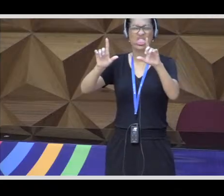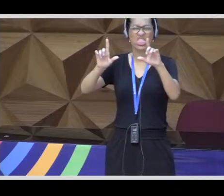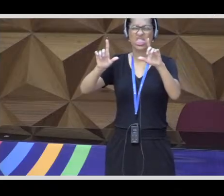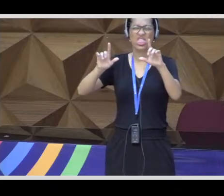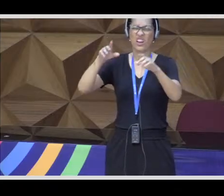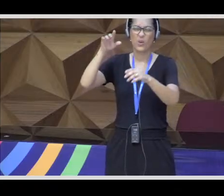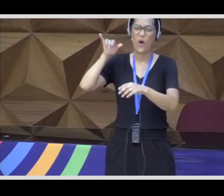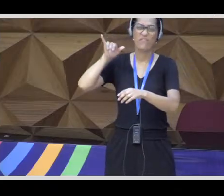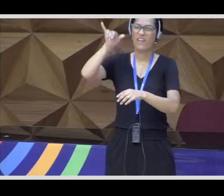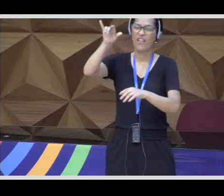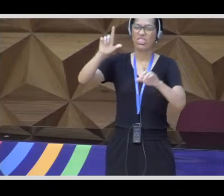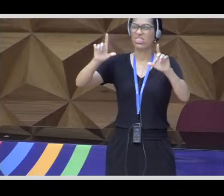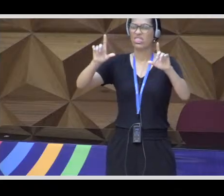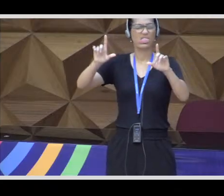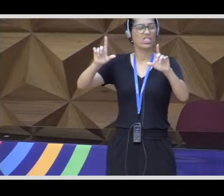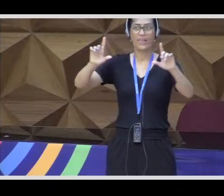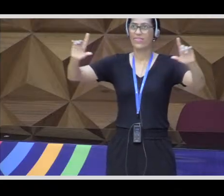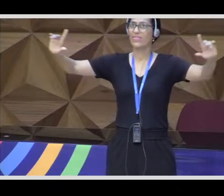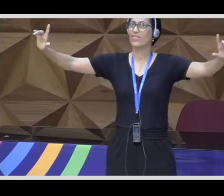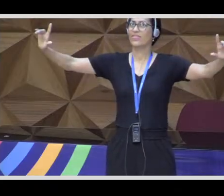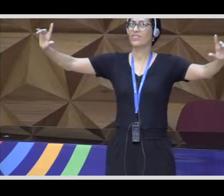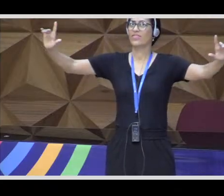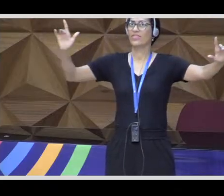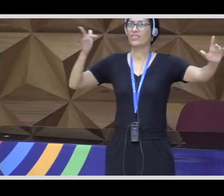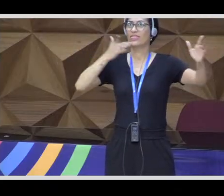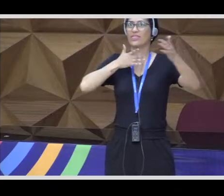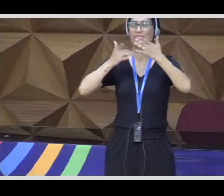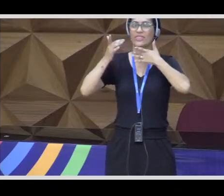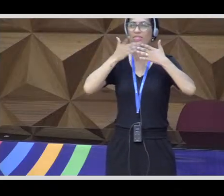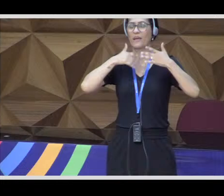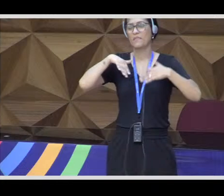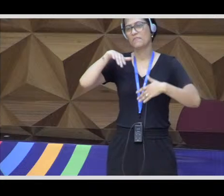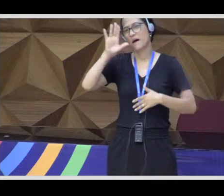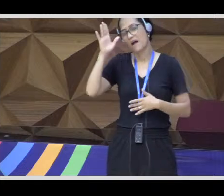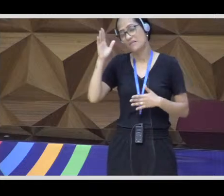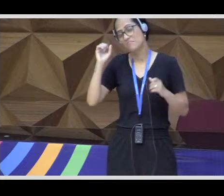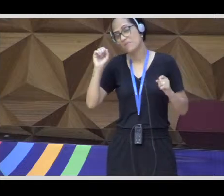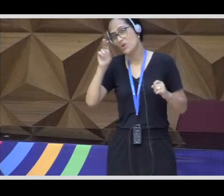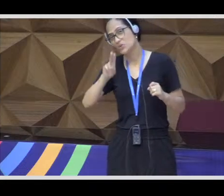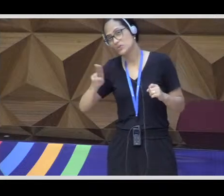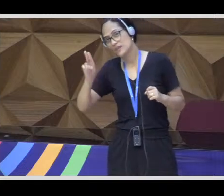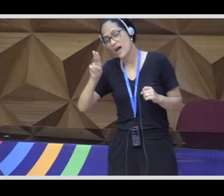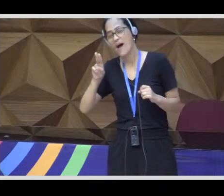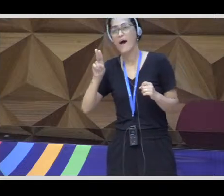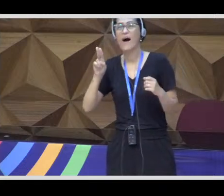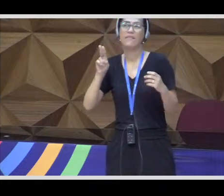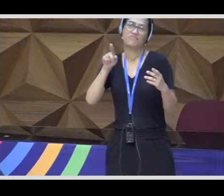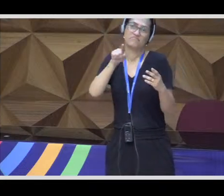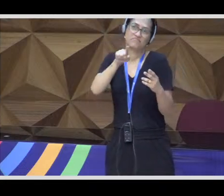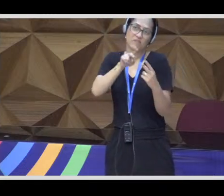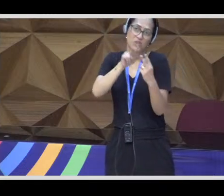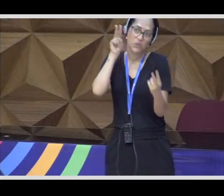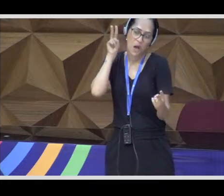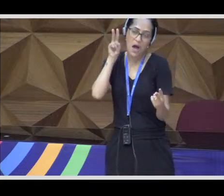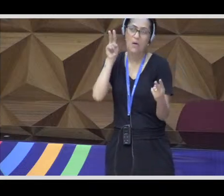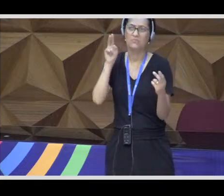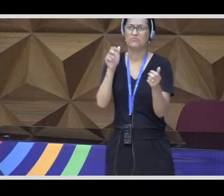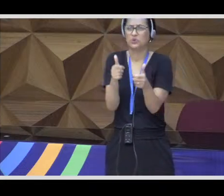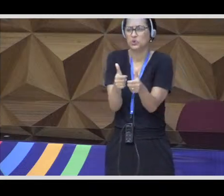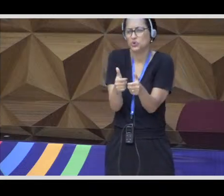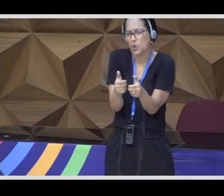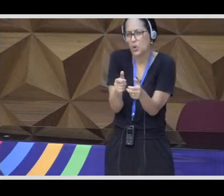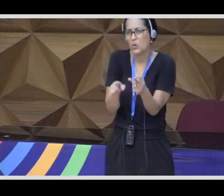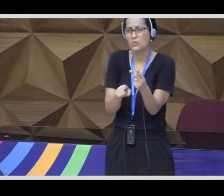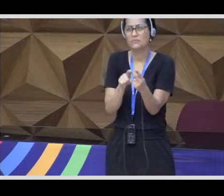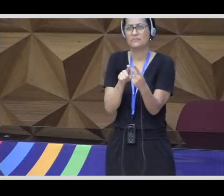So we can use the VR and the AR for entertainment. As I showed you some examples of gameplay, we can use it for work. So I can have my multi-monitor setup that